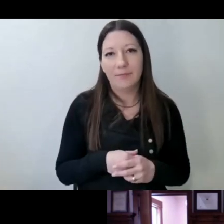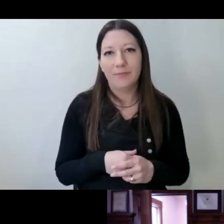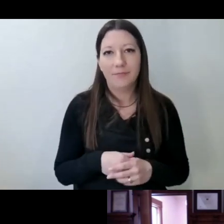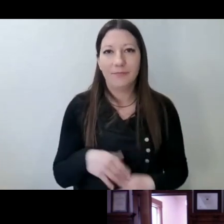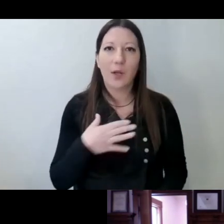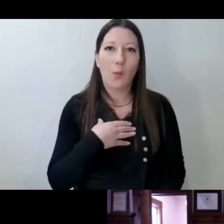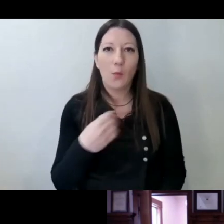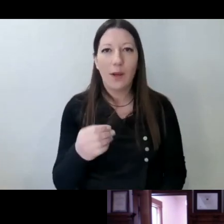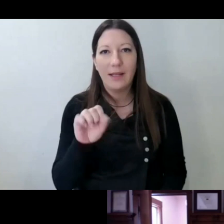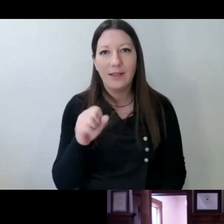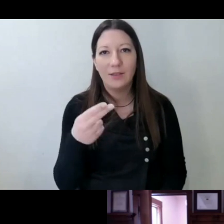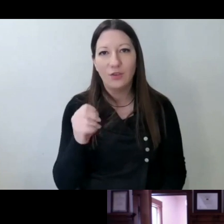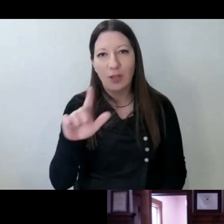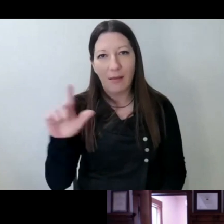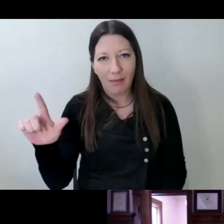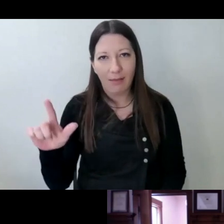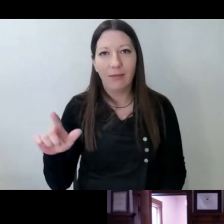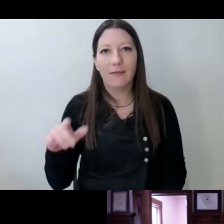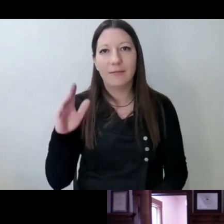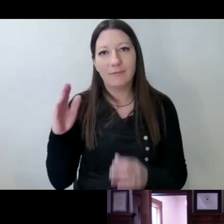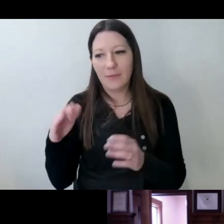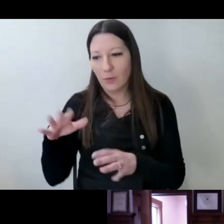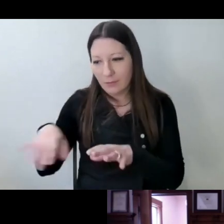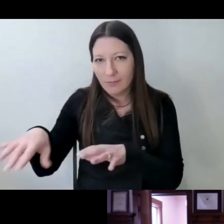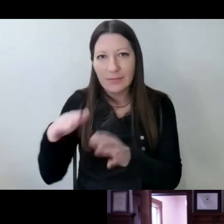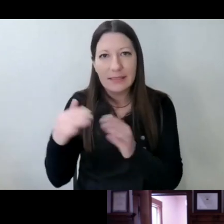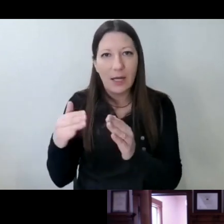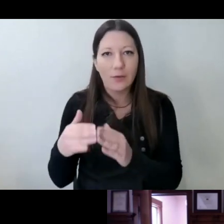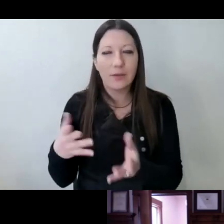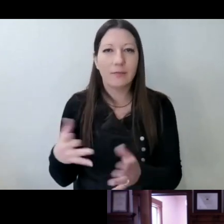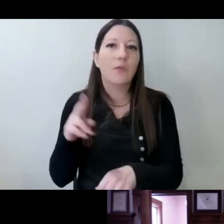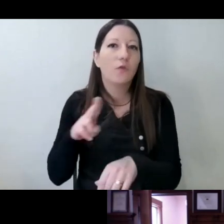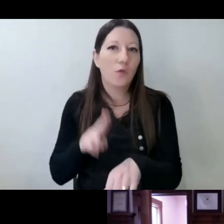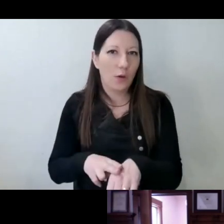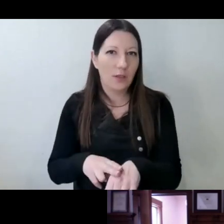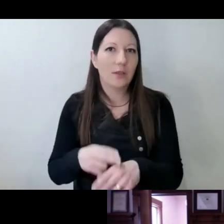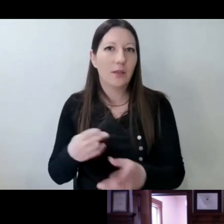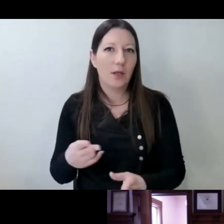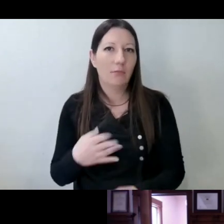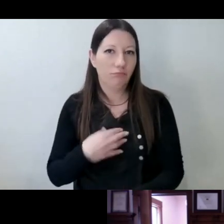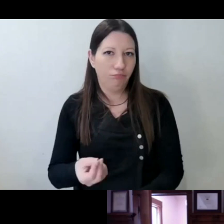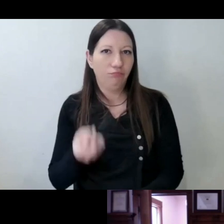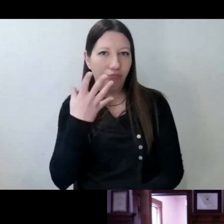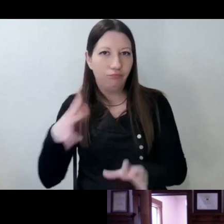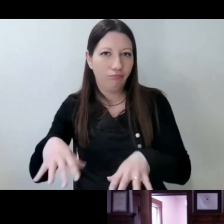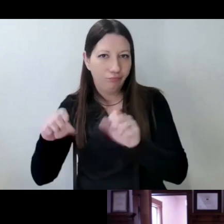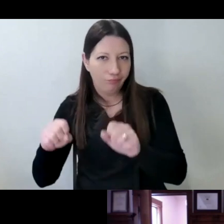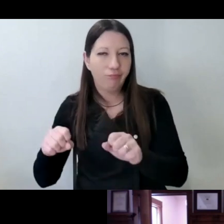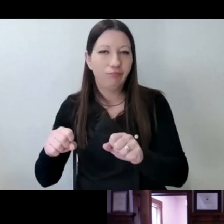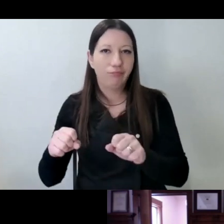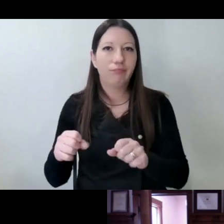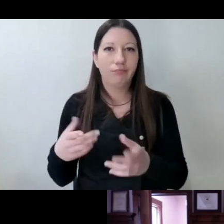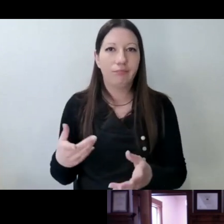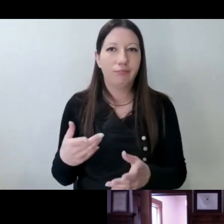Whiteshell resort towns are very colonial. Like they're very predominantly white. They were kind of created for